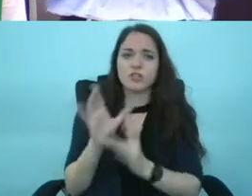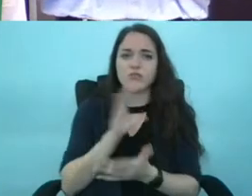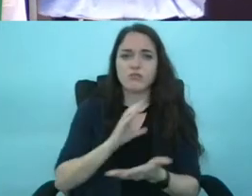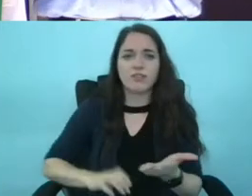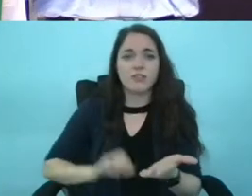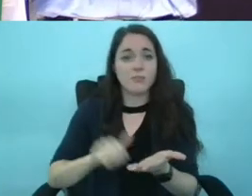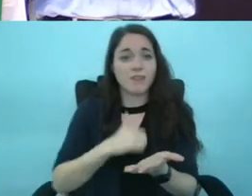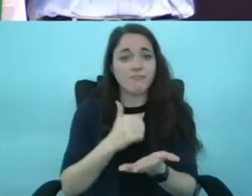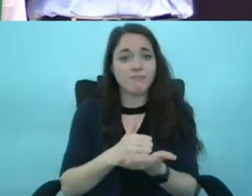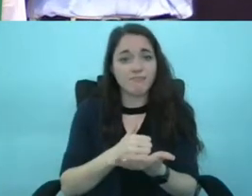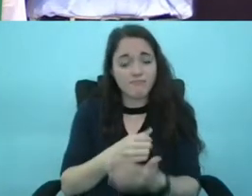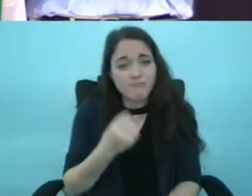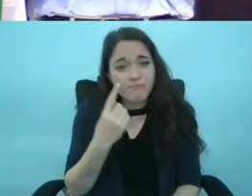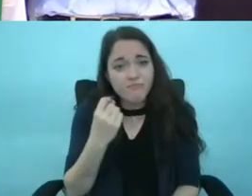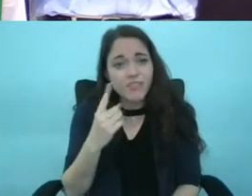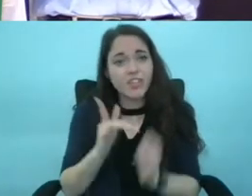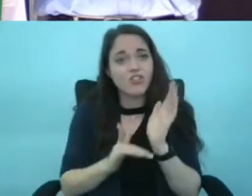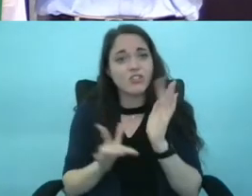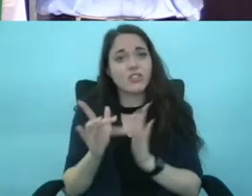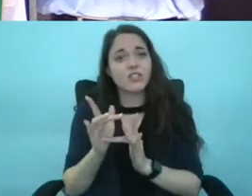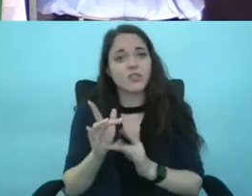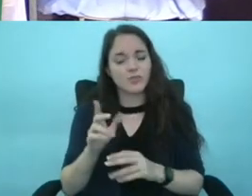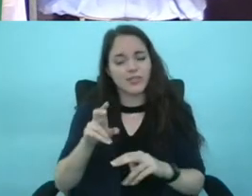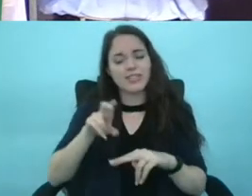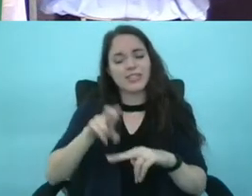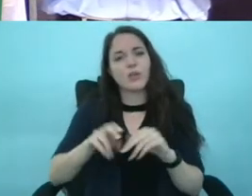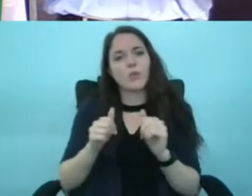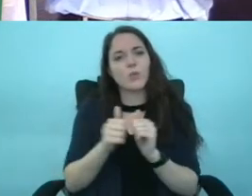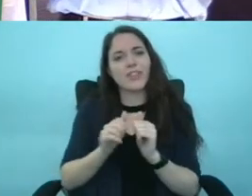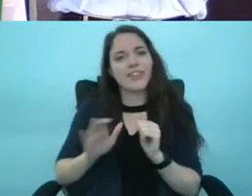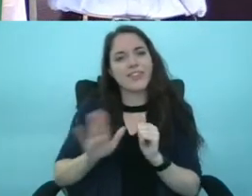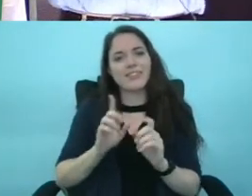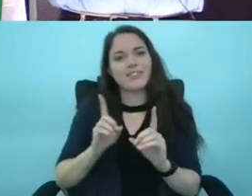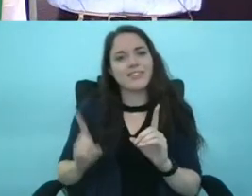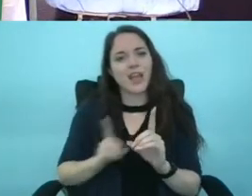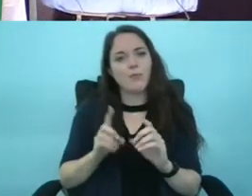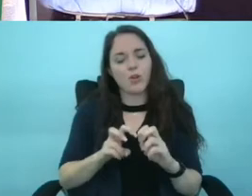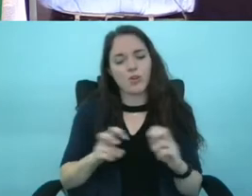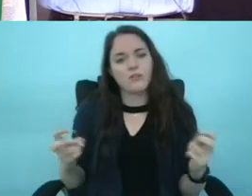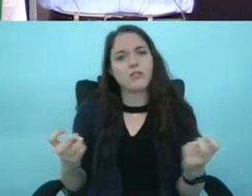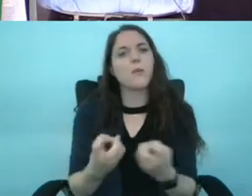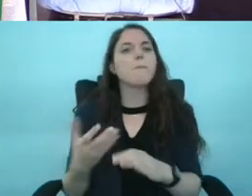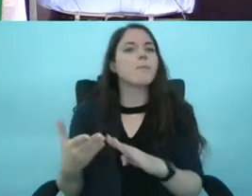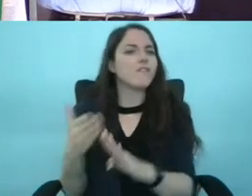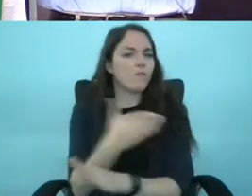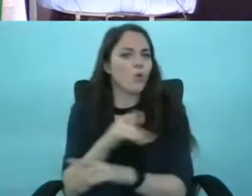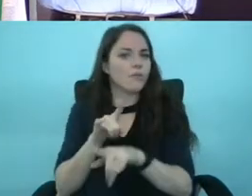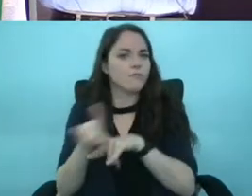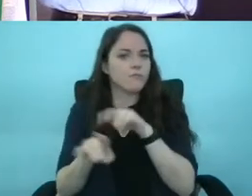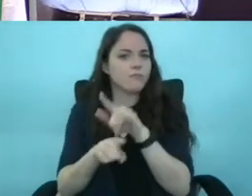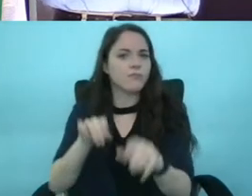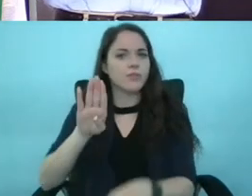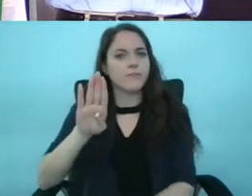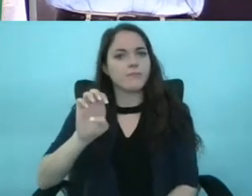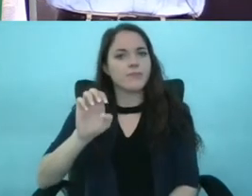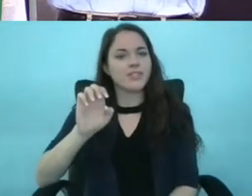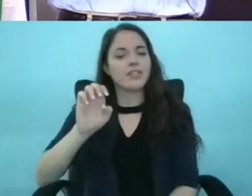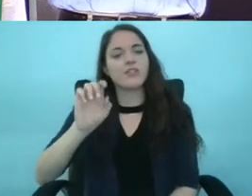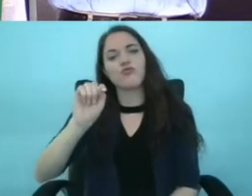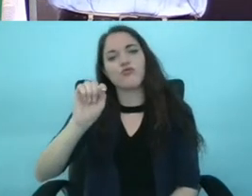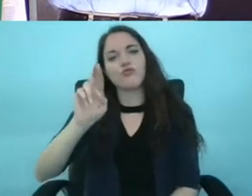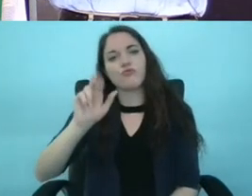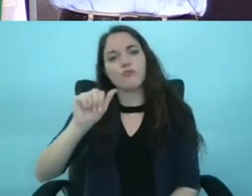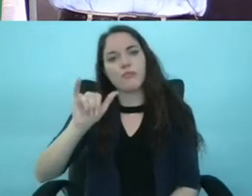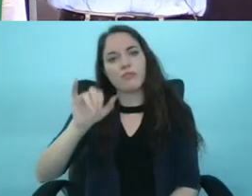Jesus was sitting with his disciples before he was betrayed, and he took bread. It's just common